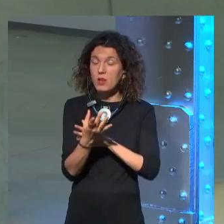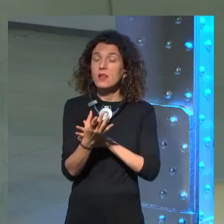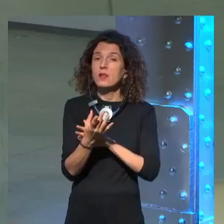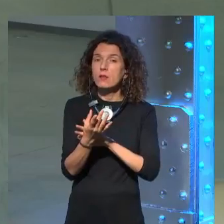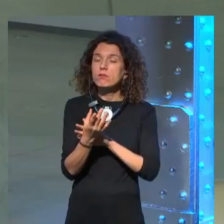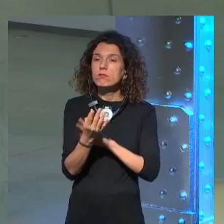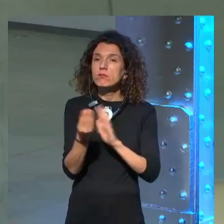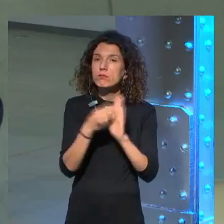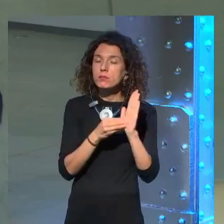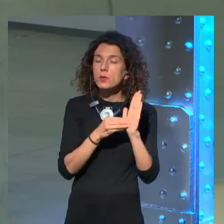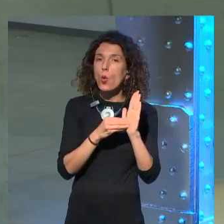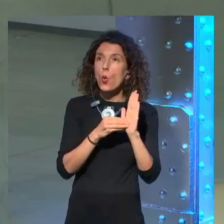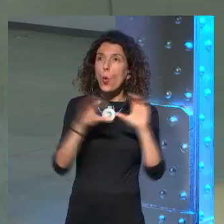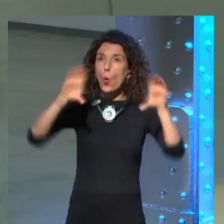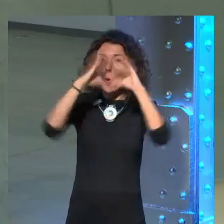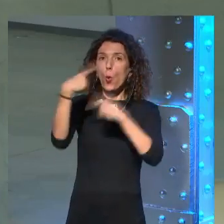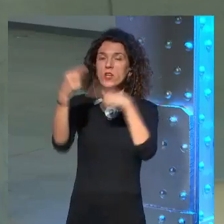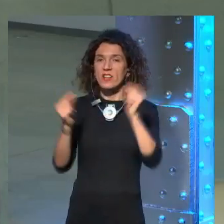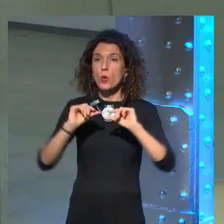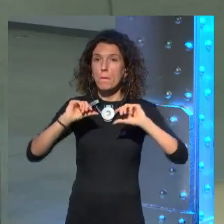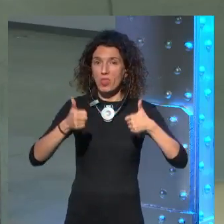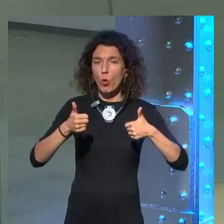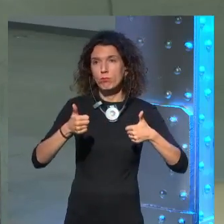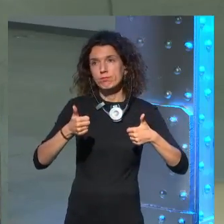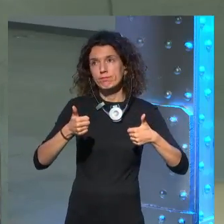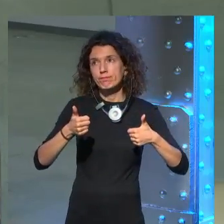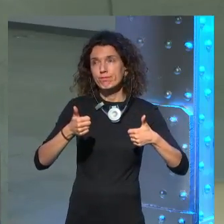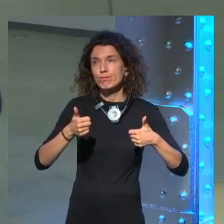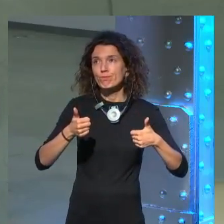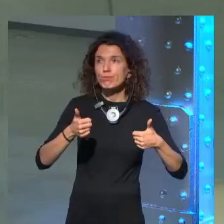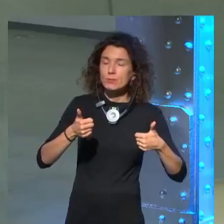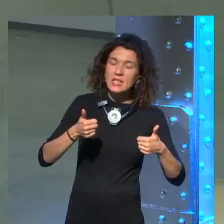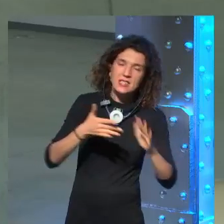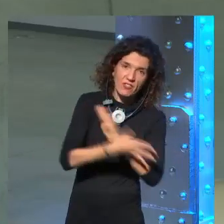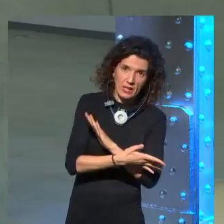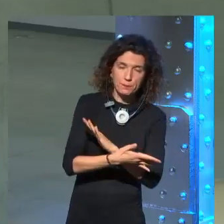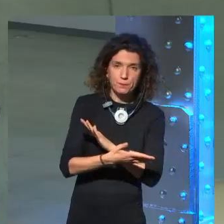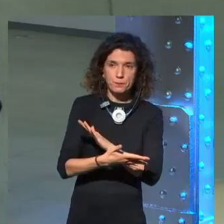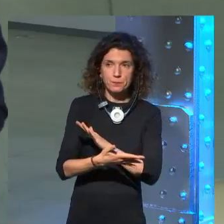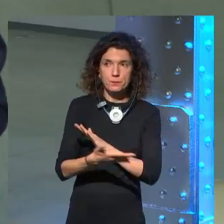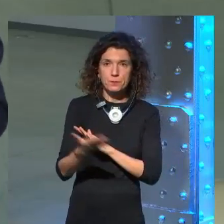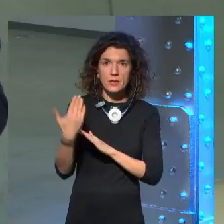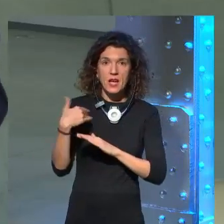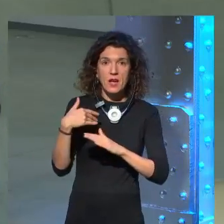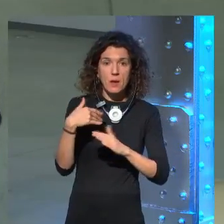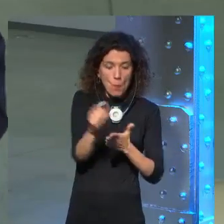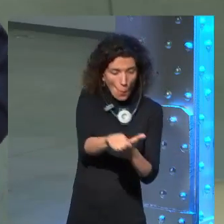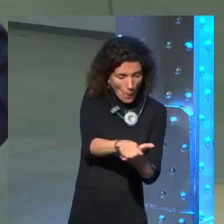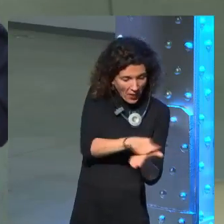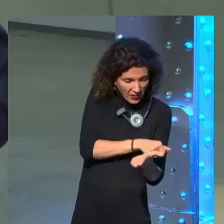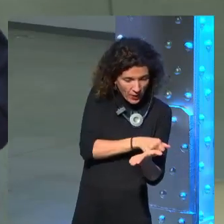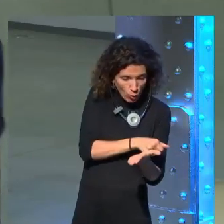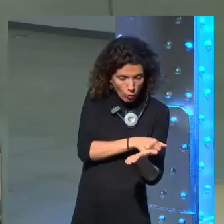started from, you know, why is there something rather than nothing? Big question. Big open question. But